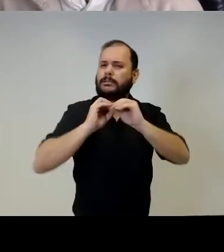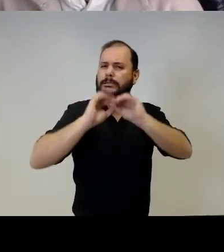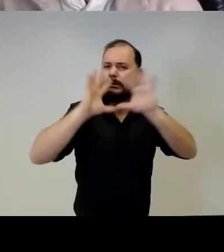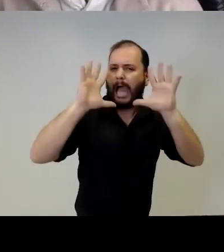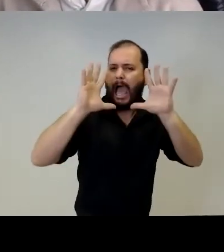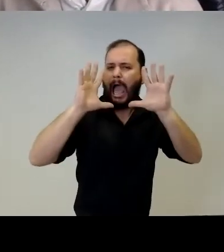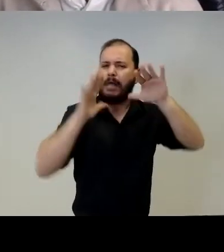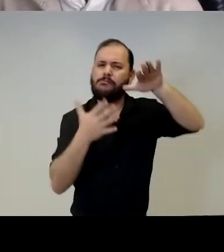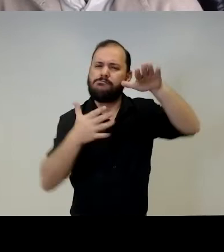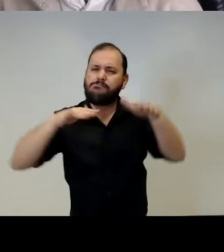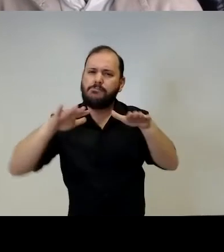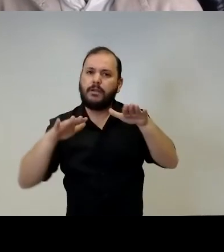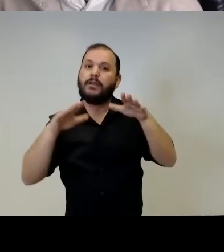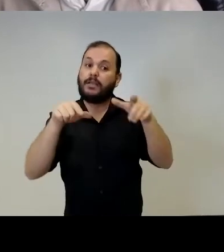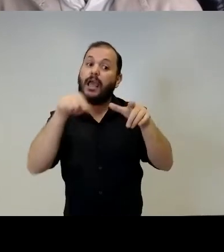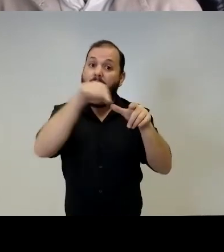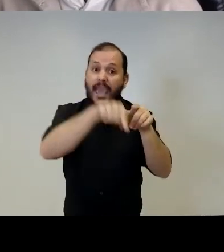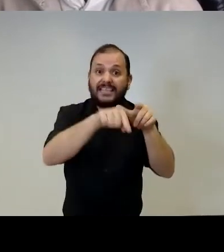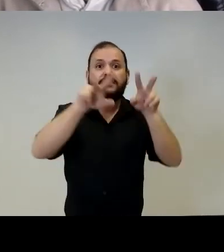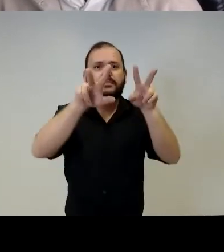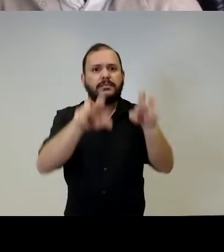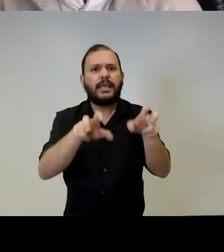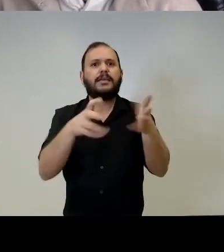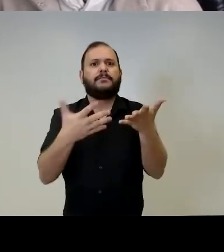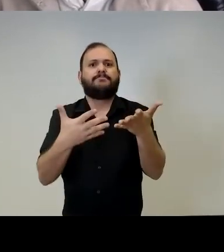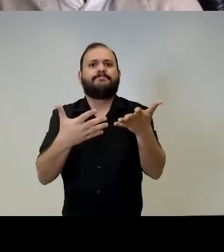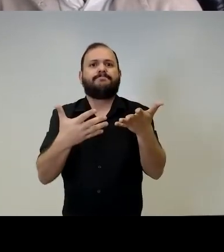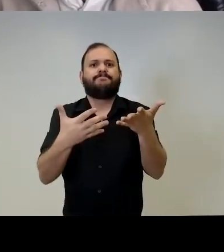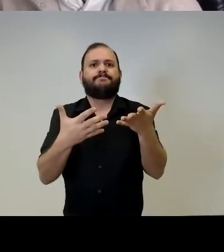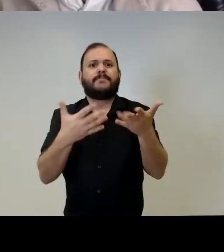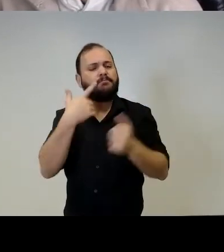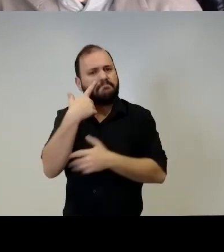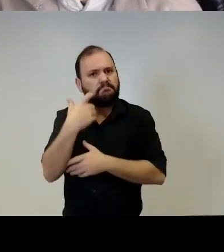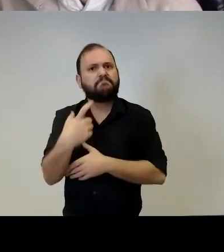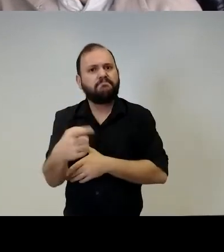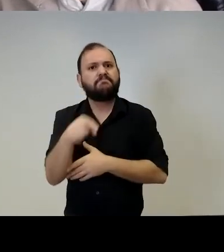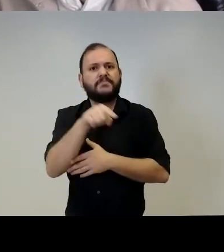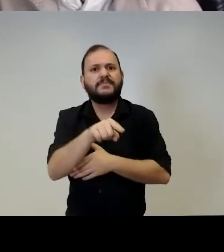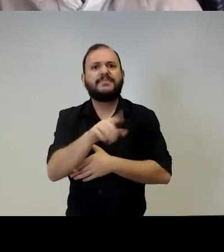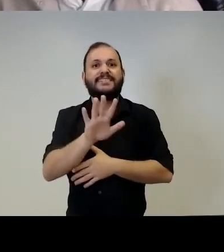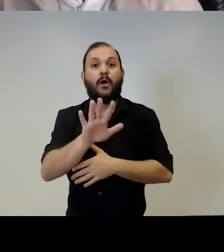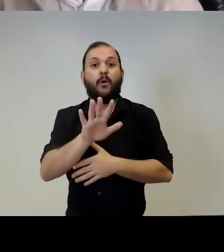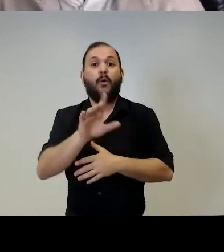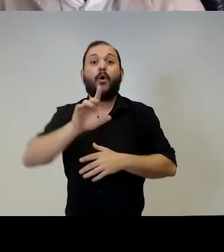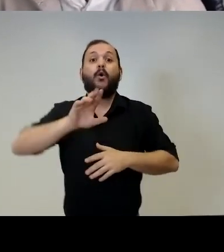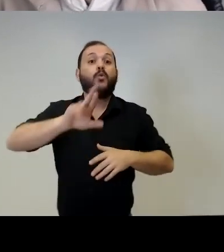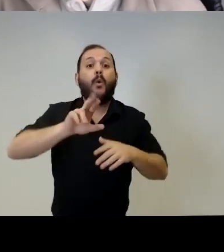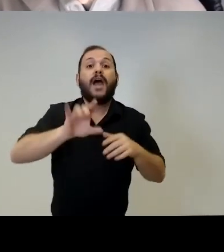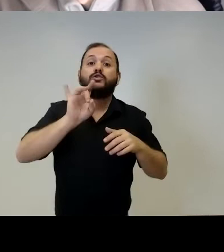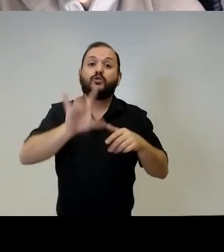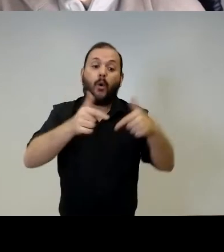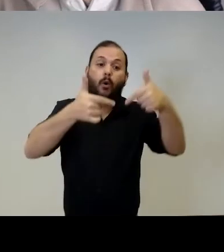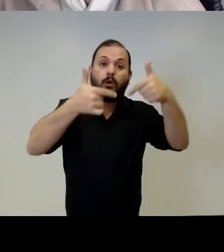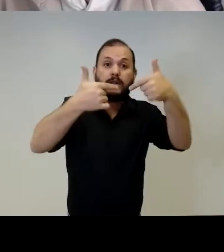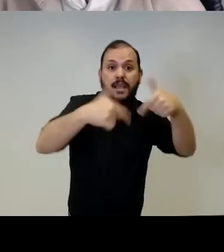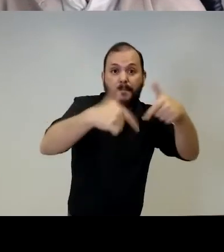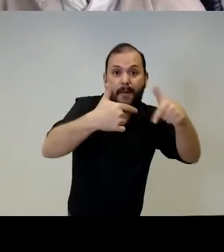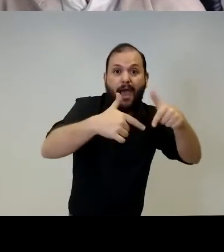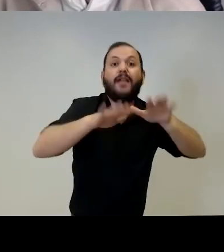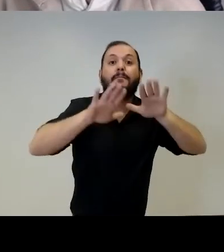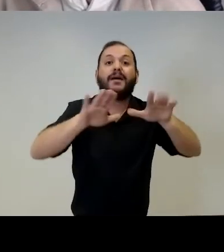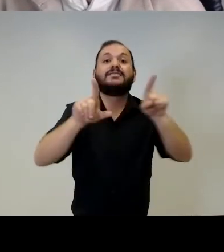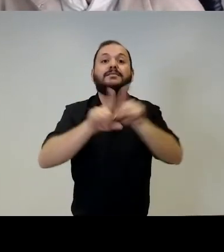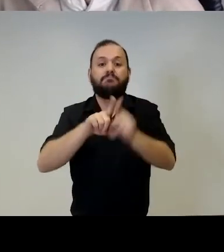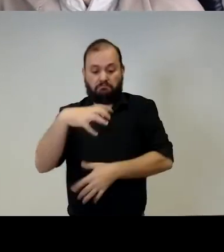essential considering that interpreting is a service, not just a performance. I think we conference interpreters tended to look